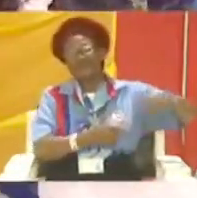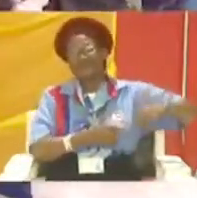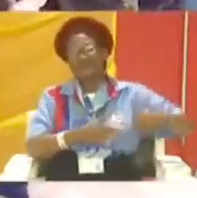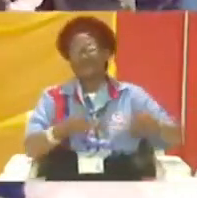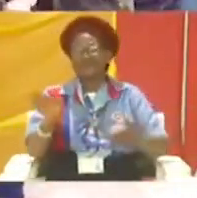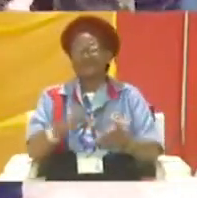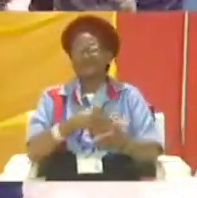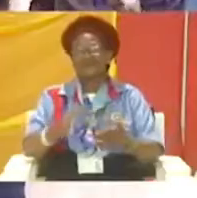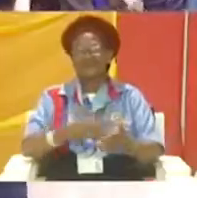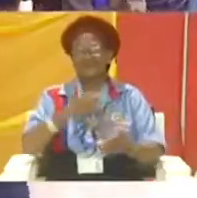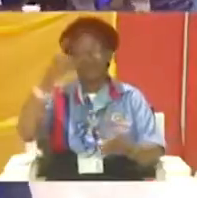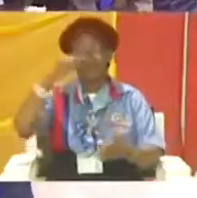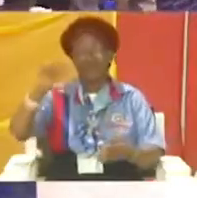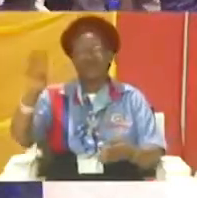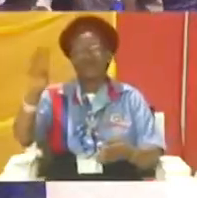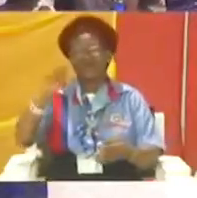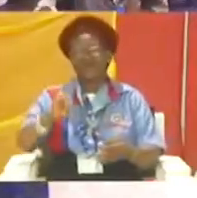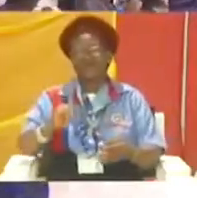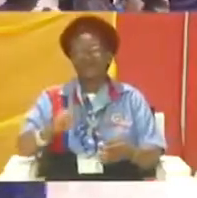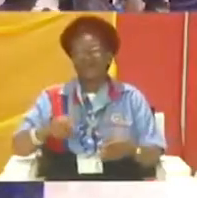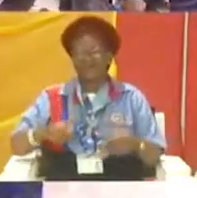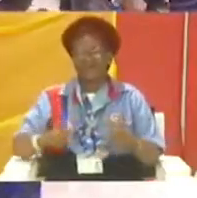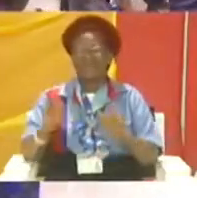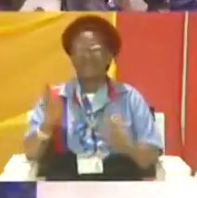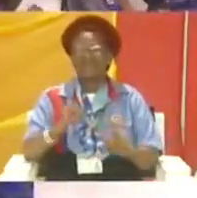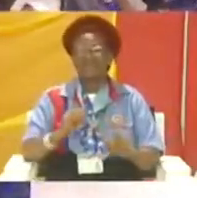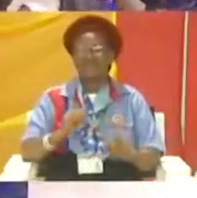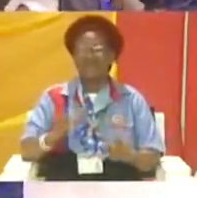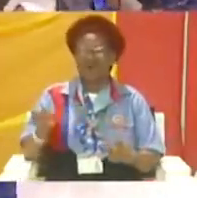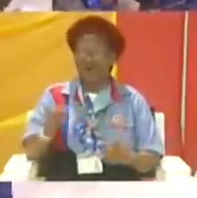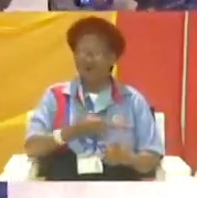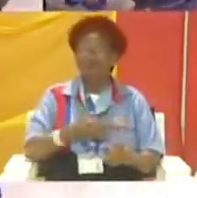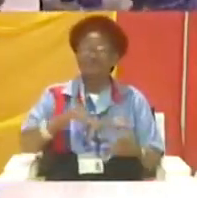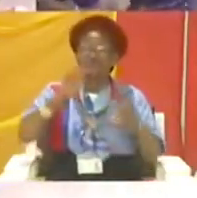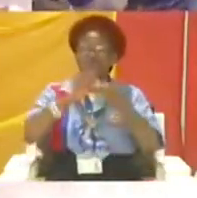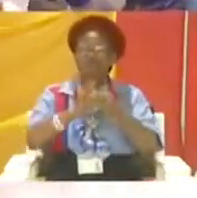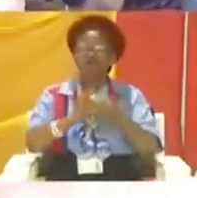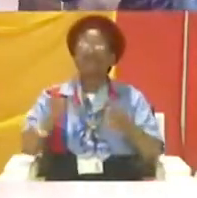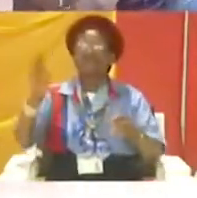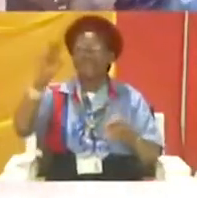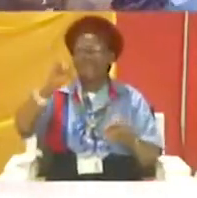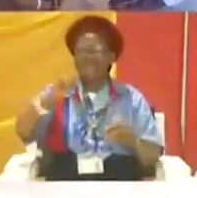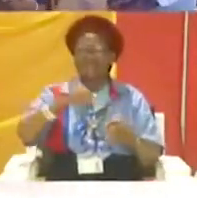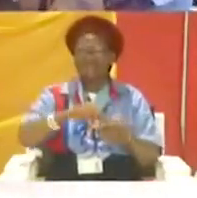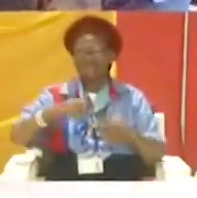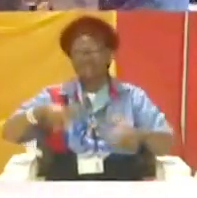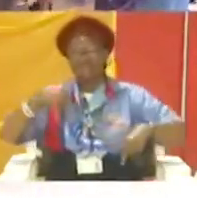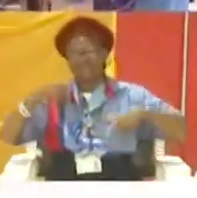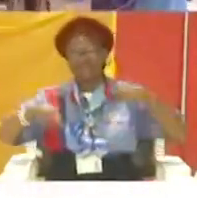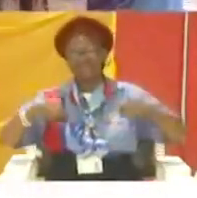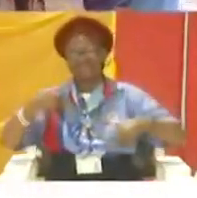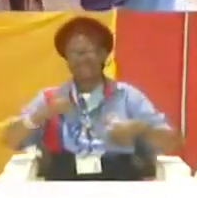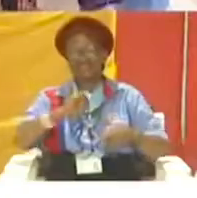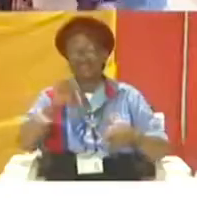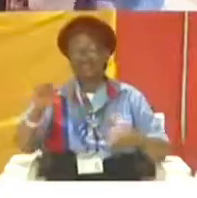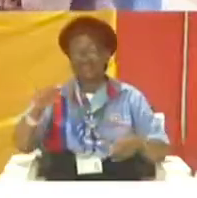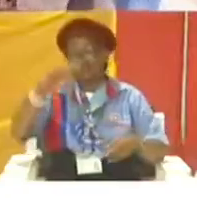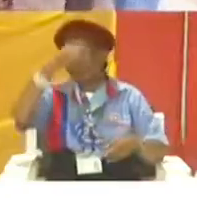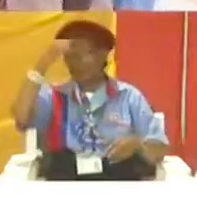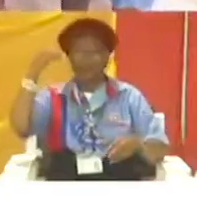And let's join them in rejoicing. Because the Bible says we are to rejoice with those